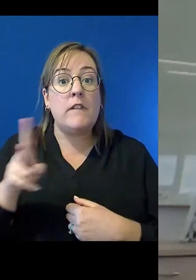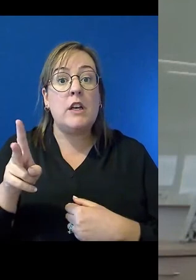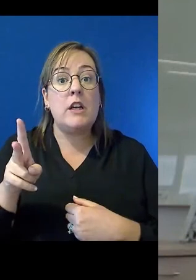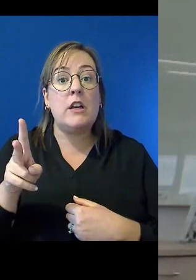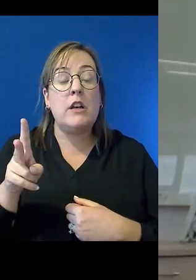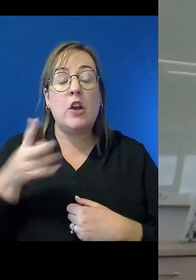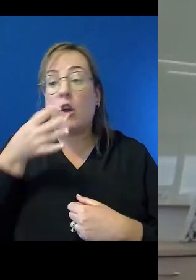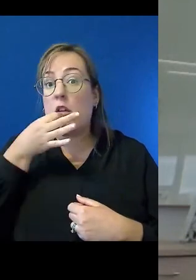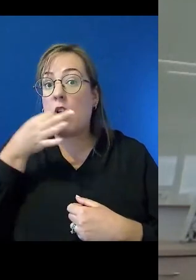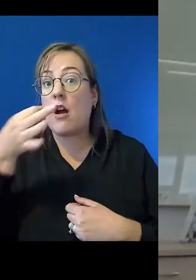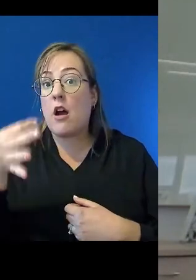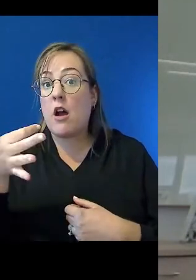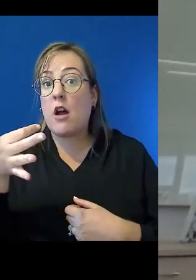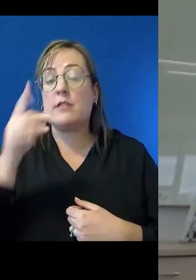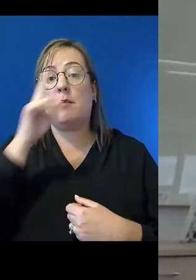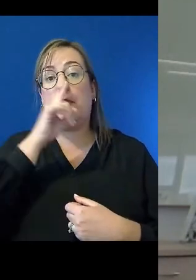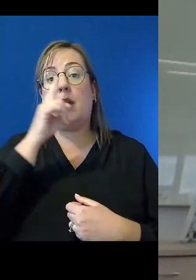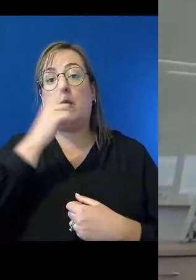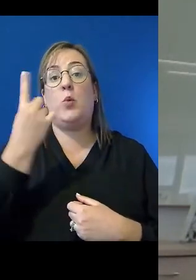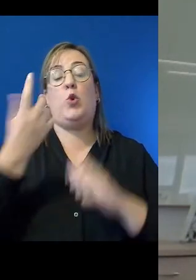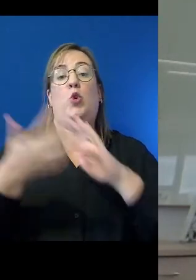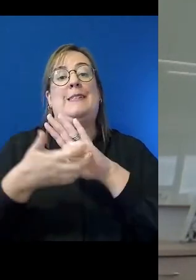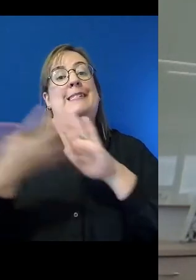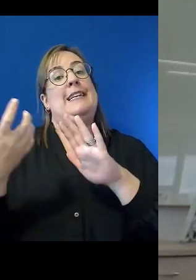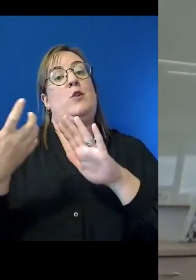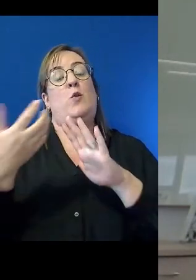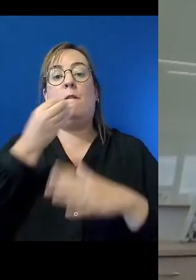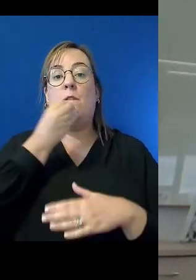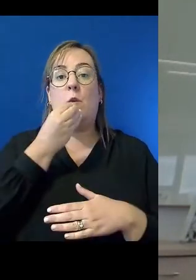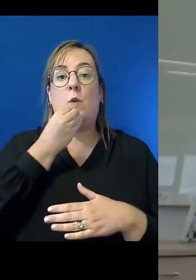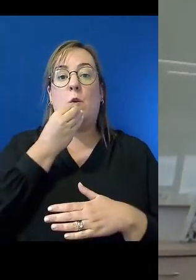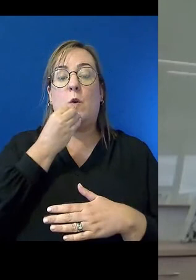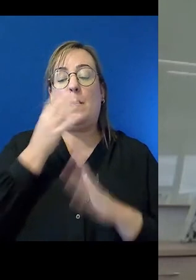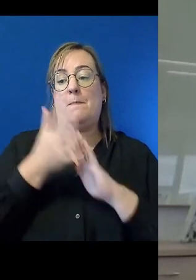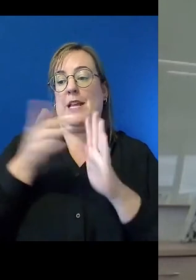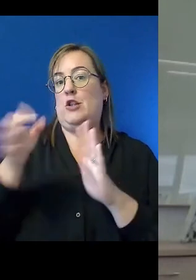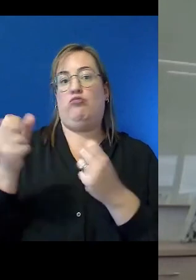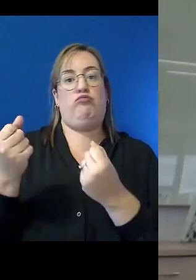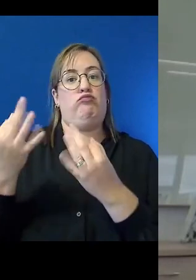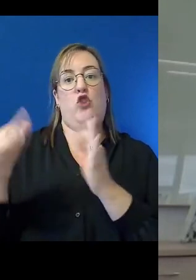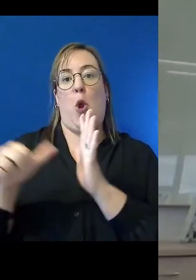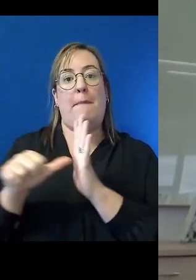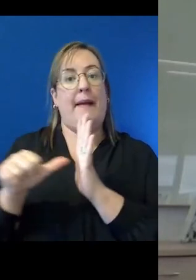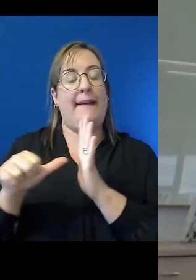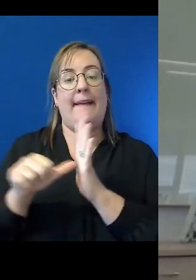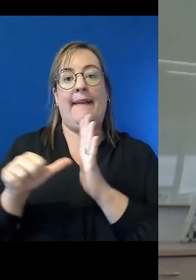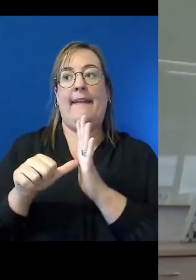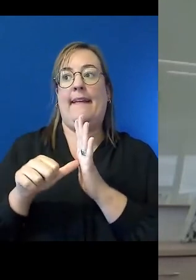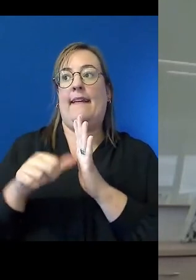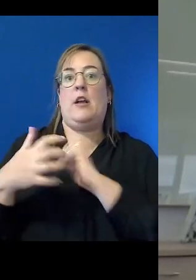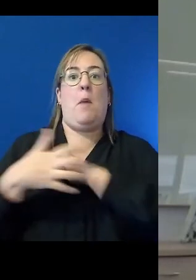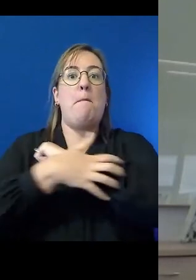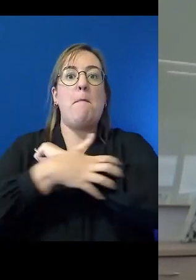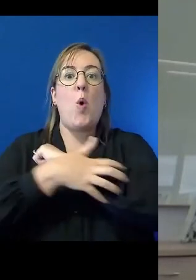of those people who are shoplifting to that degree often don't have money at home. Some of them are living in poor conditions. Some